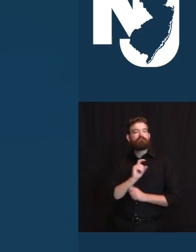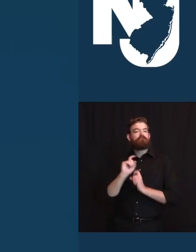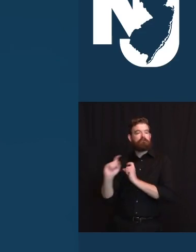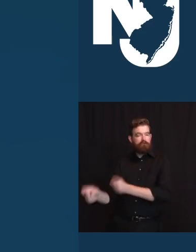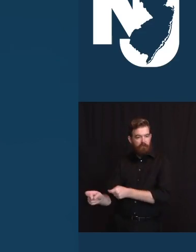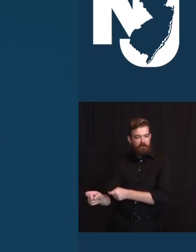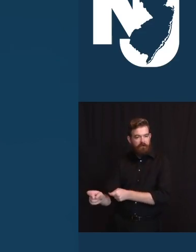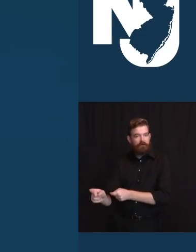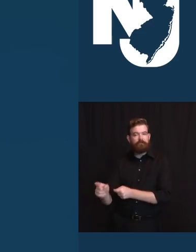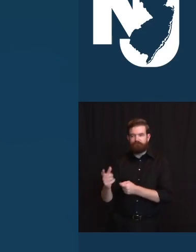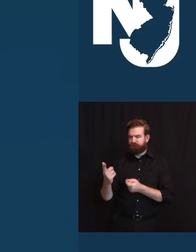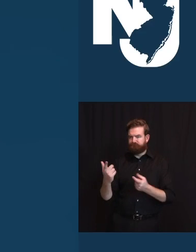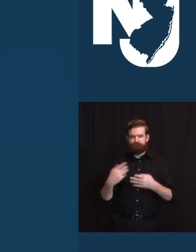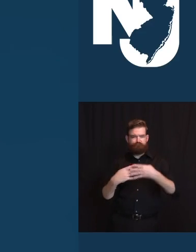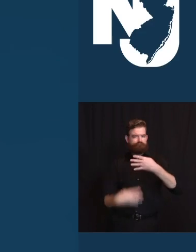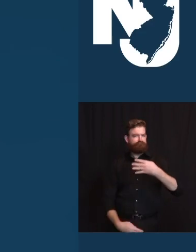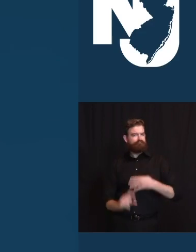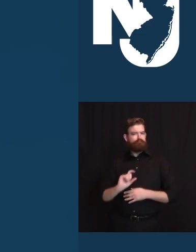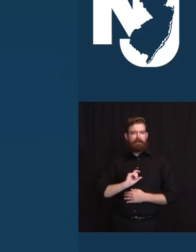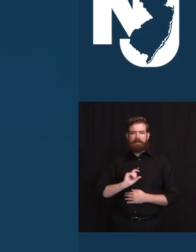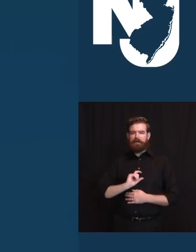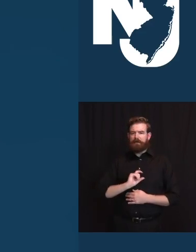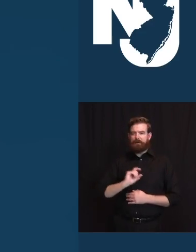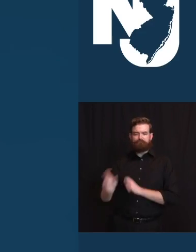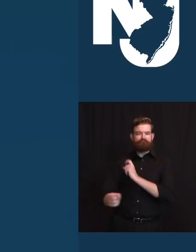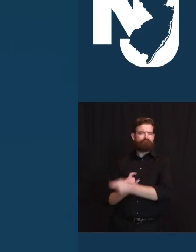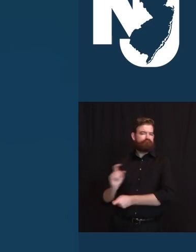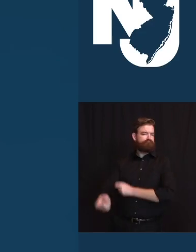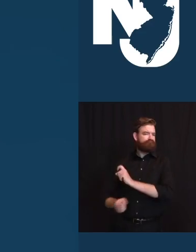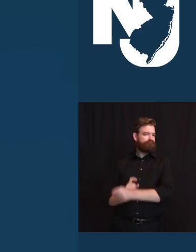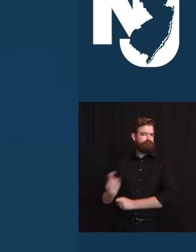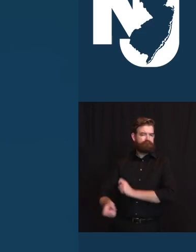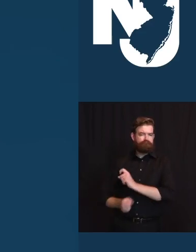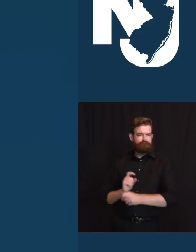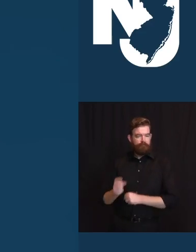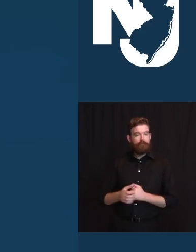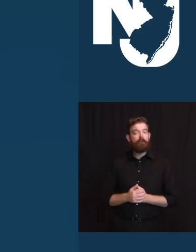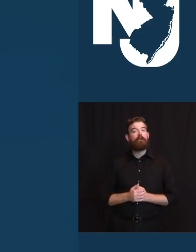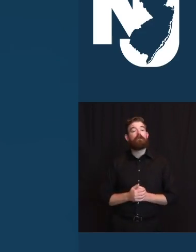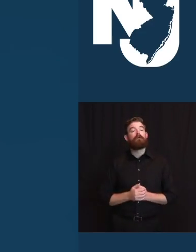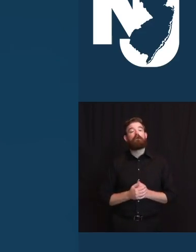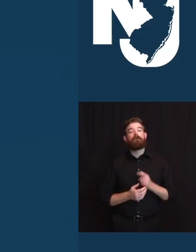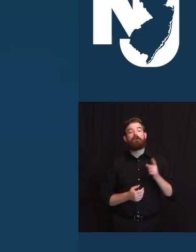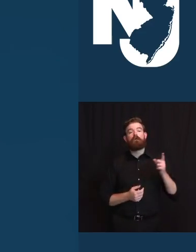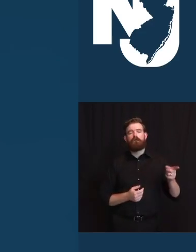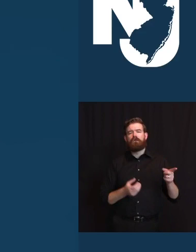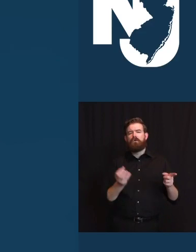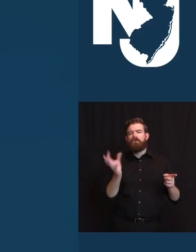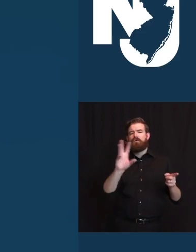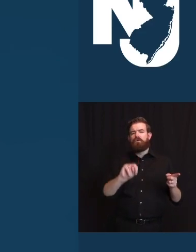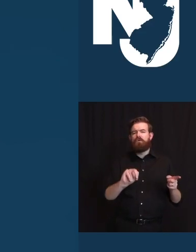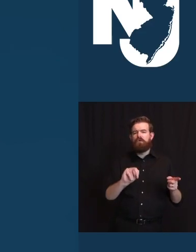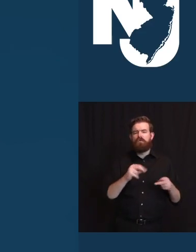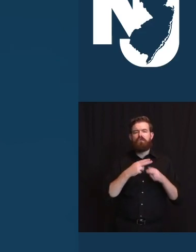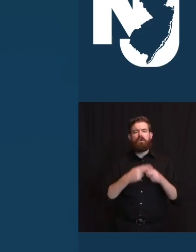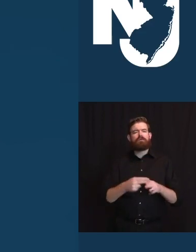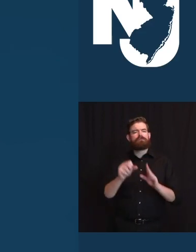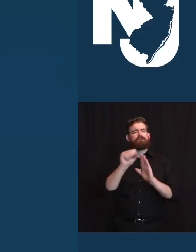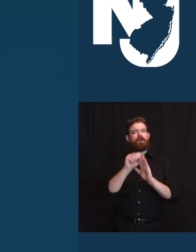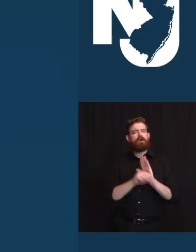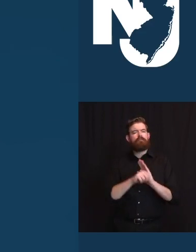courage. Professionally, George owned the State Parcel Service Trucking Company for 25 years, and he also drove a leisure line